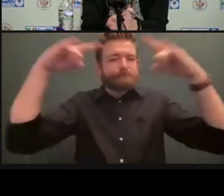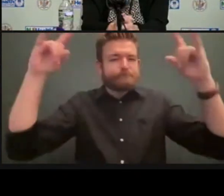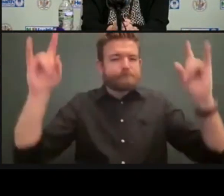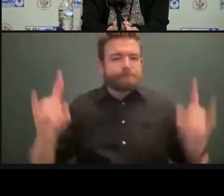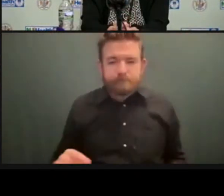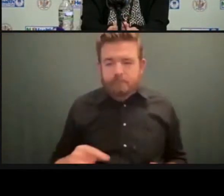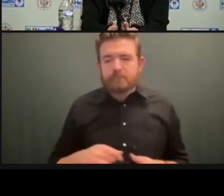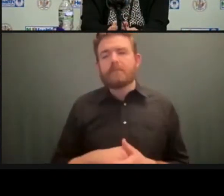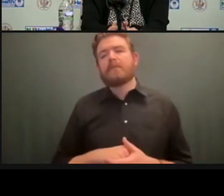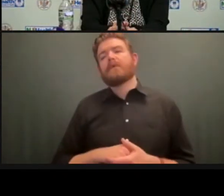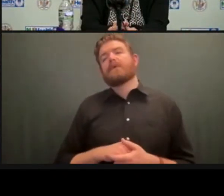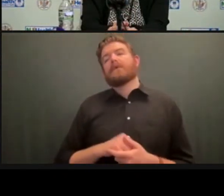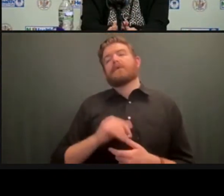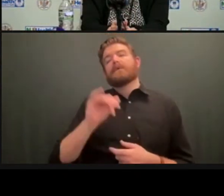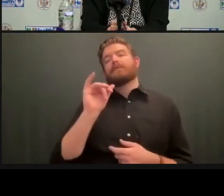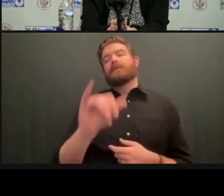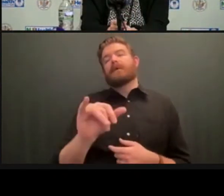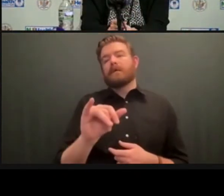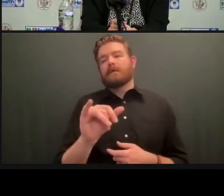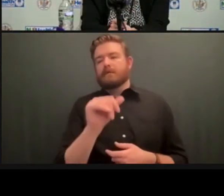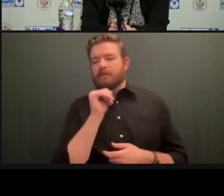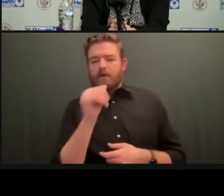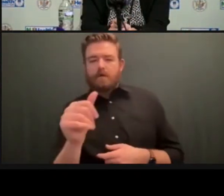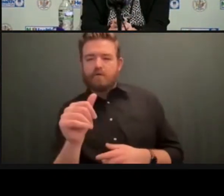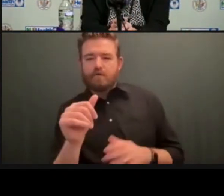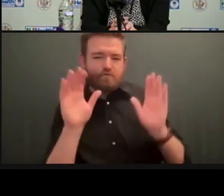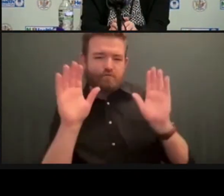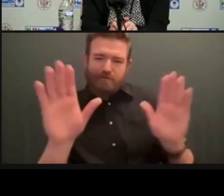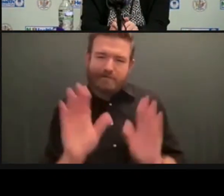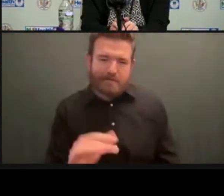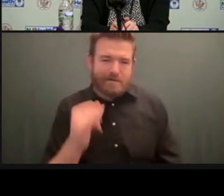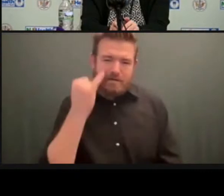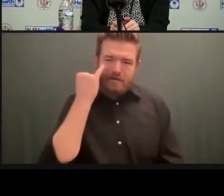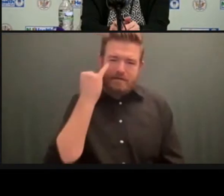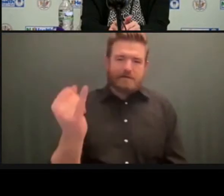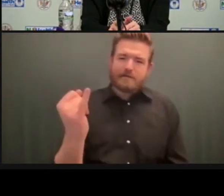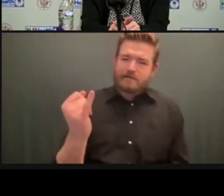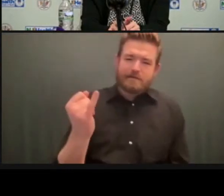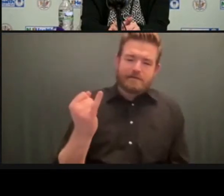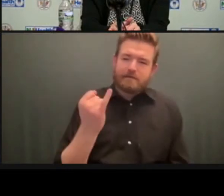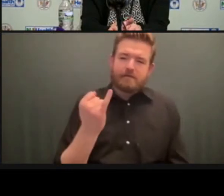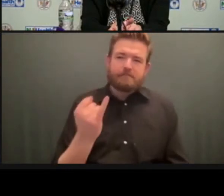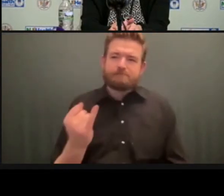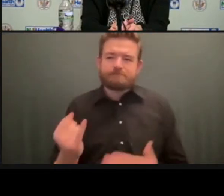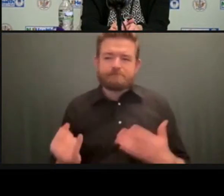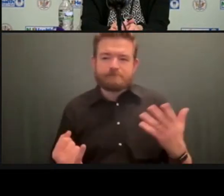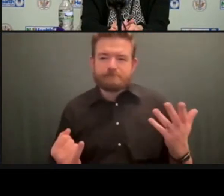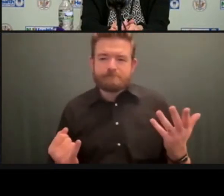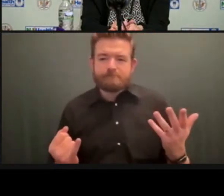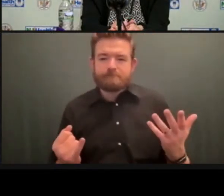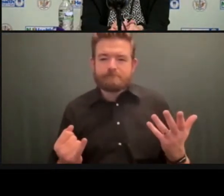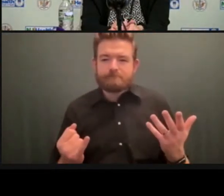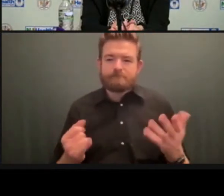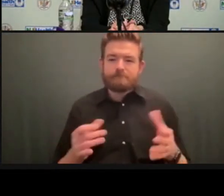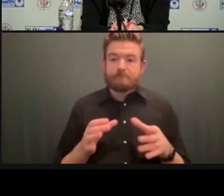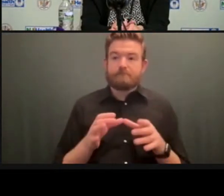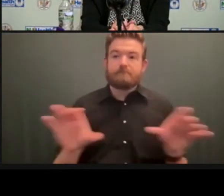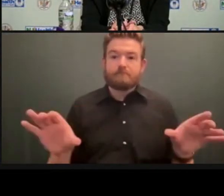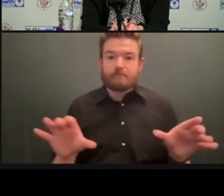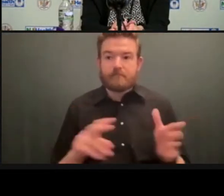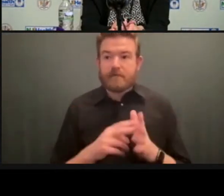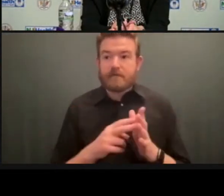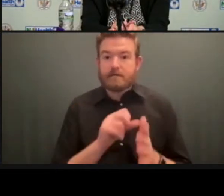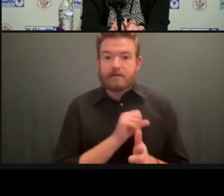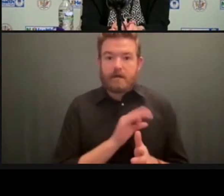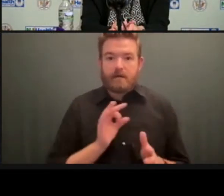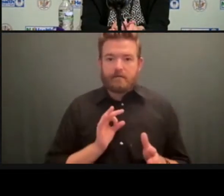probably not going to be the model that we're going to be pursuing this time around, for the simple reason that staffing is a huge challenge. We'll remember in the